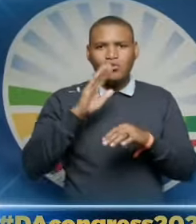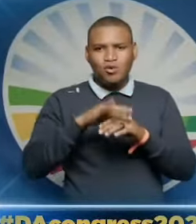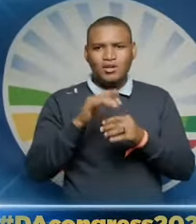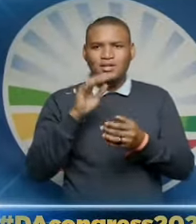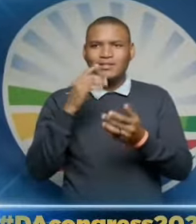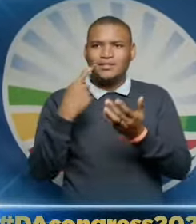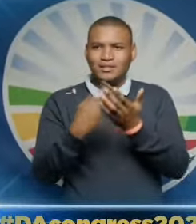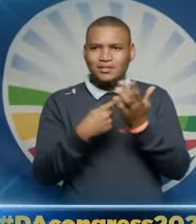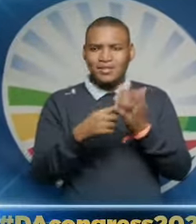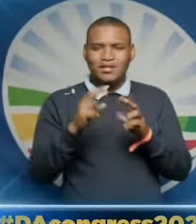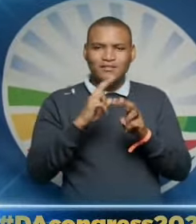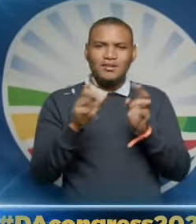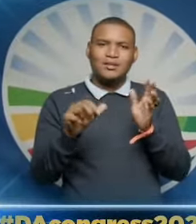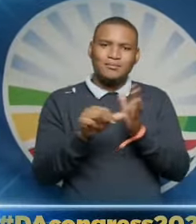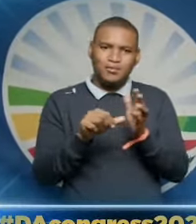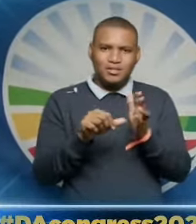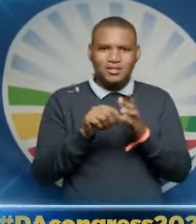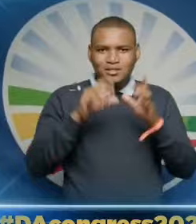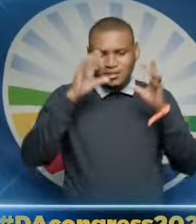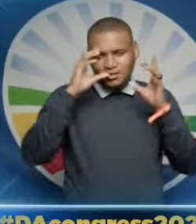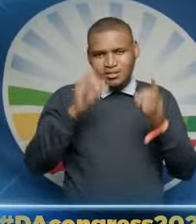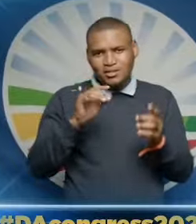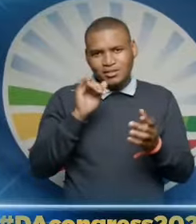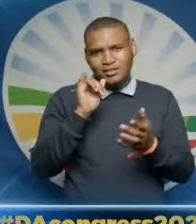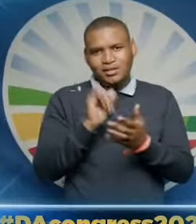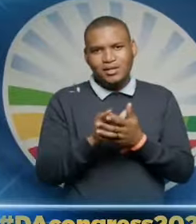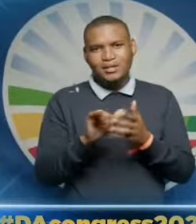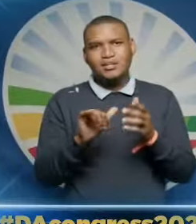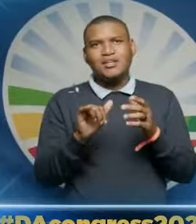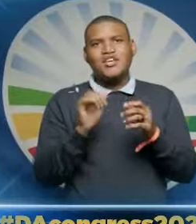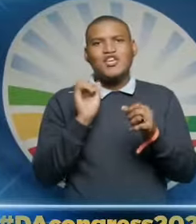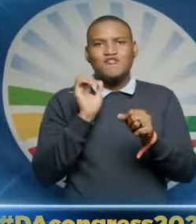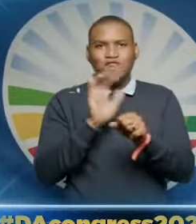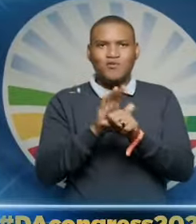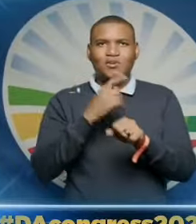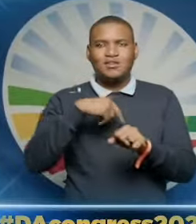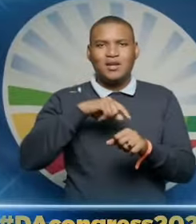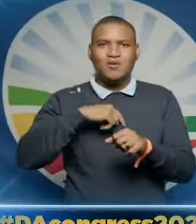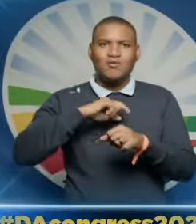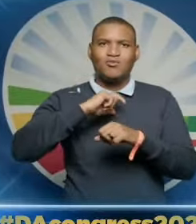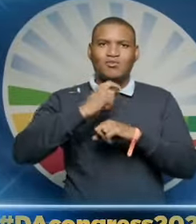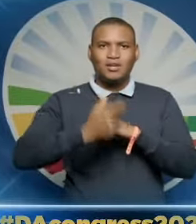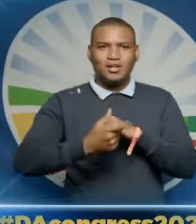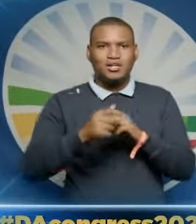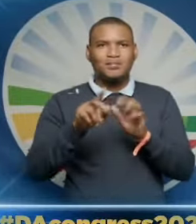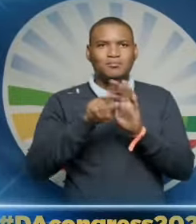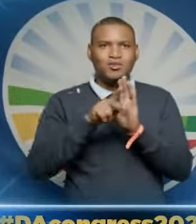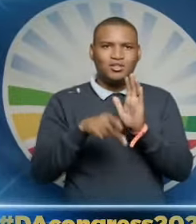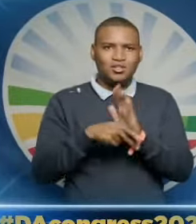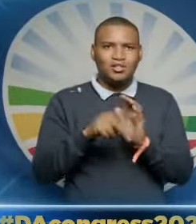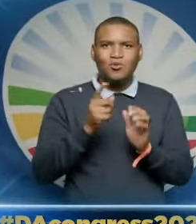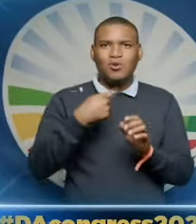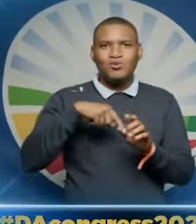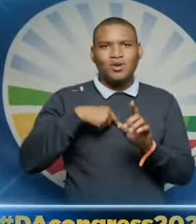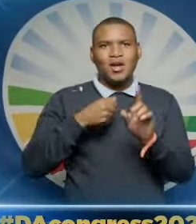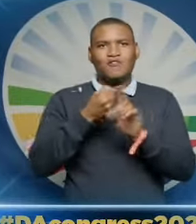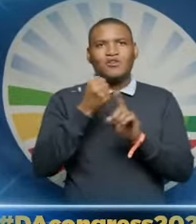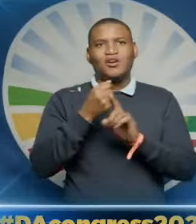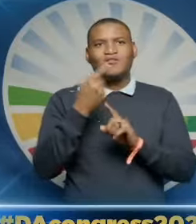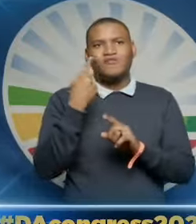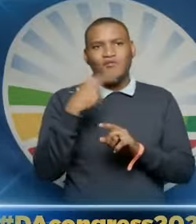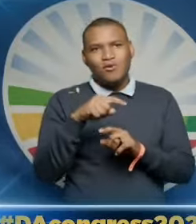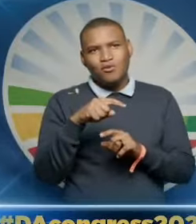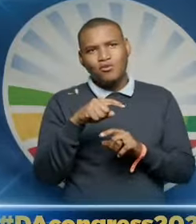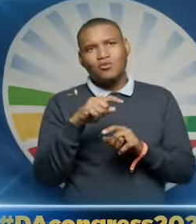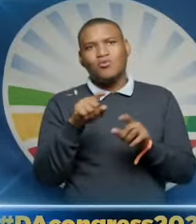very important resolutions that essentially influence our party's policies, what we advocate for in public,